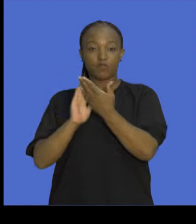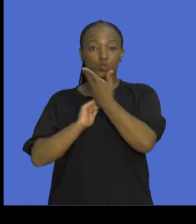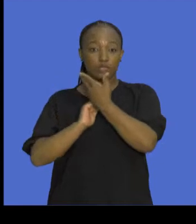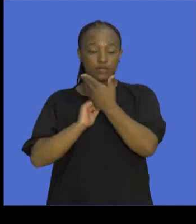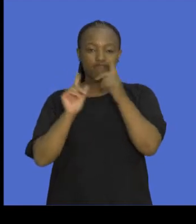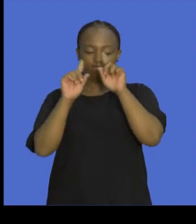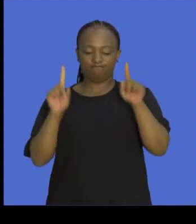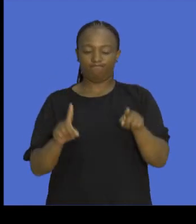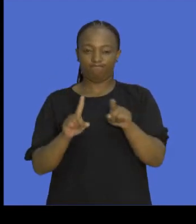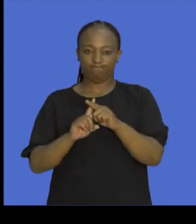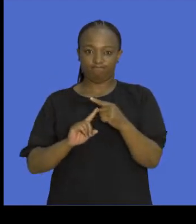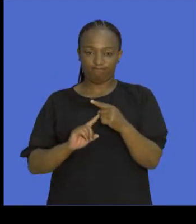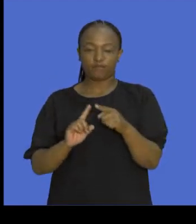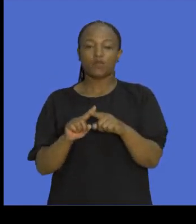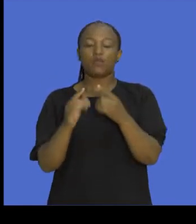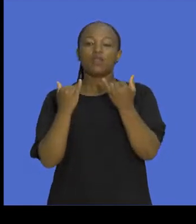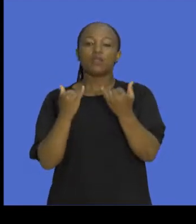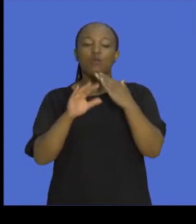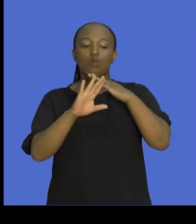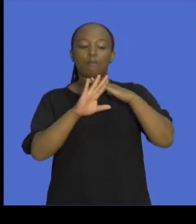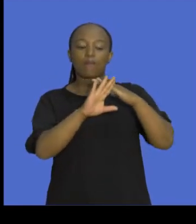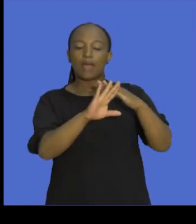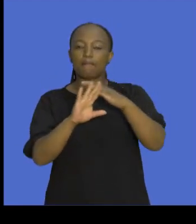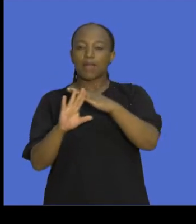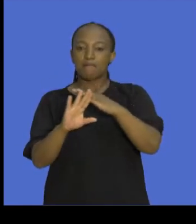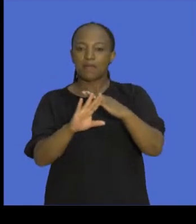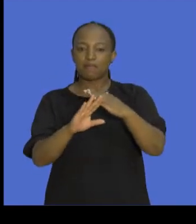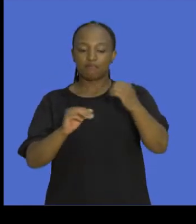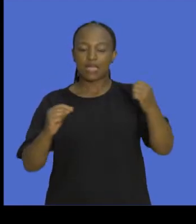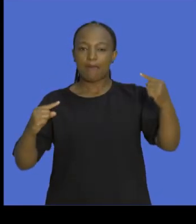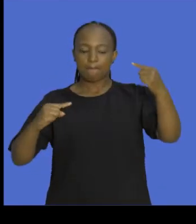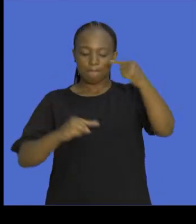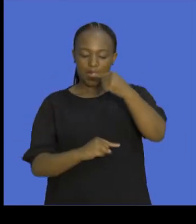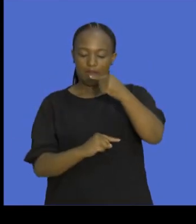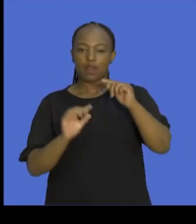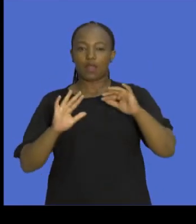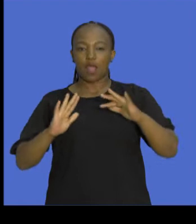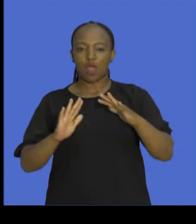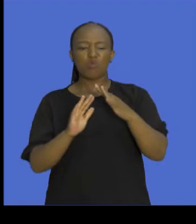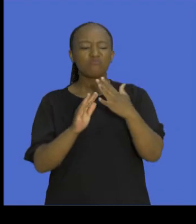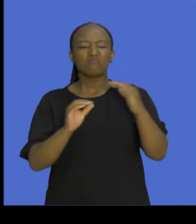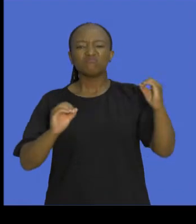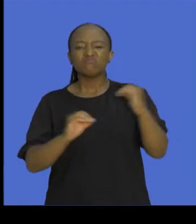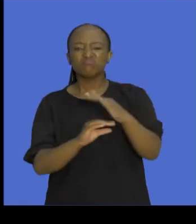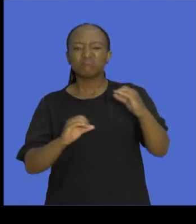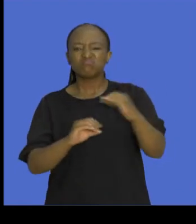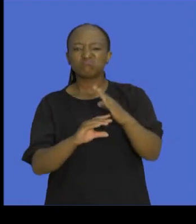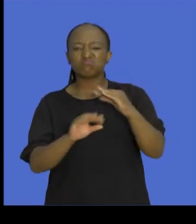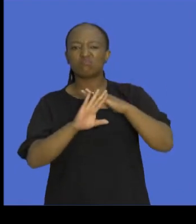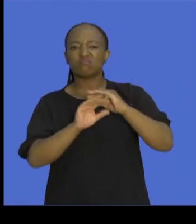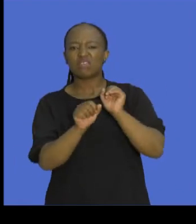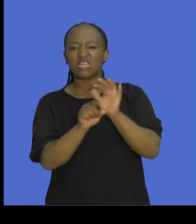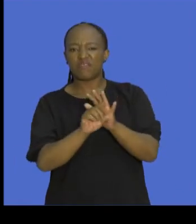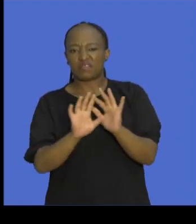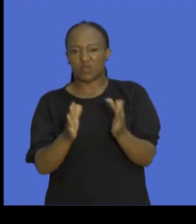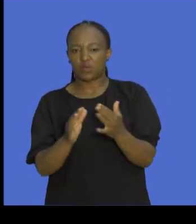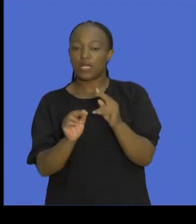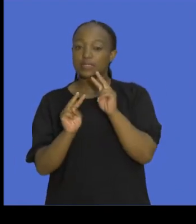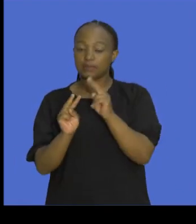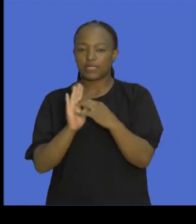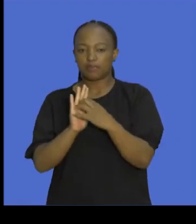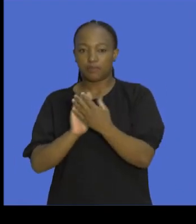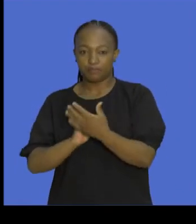that you see. And then the question is, how do resistors in parallel affect the flow of charge in a simple circuit? So let's go to